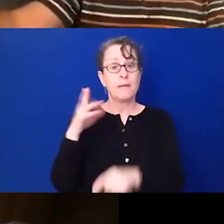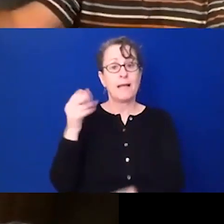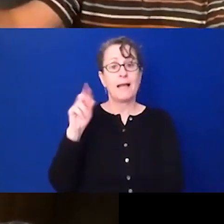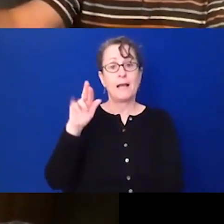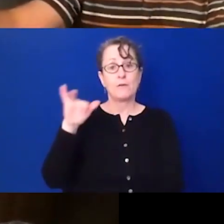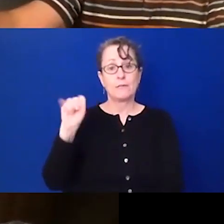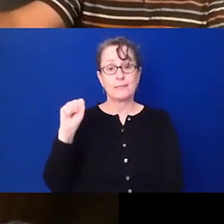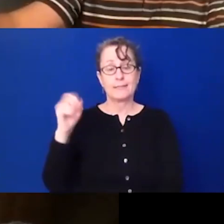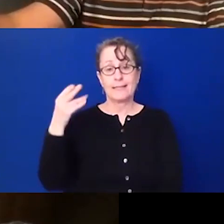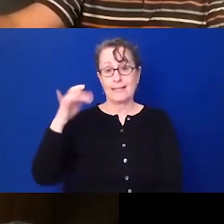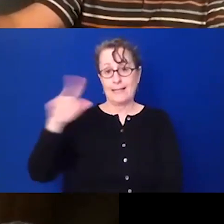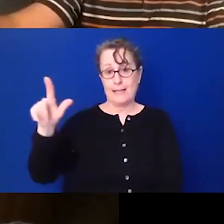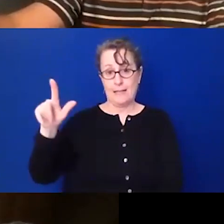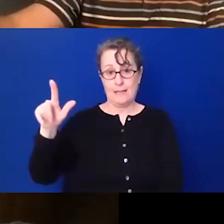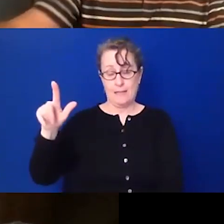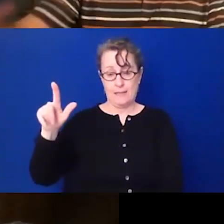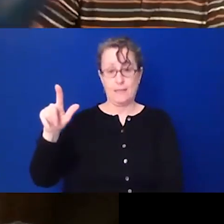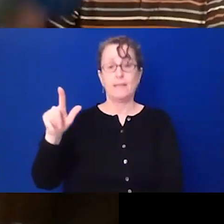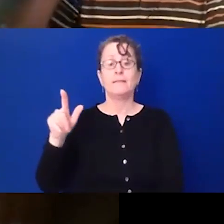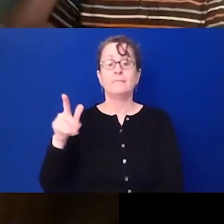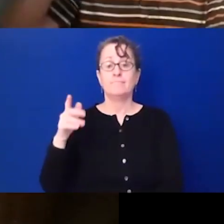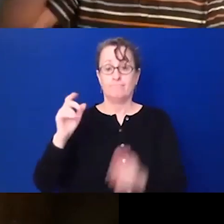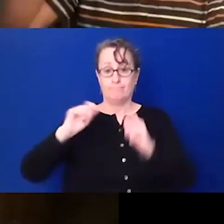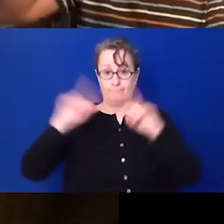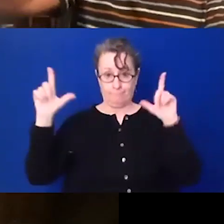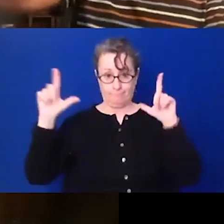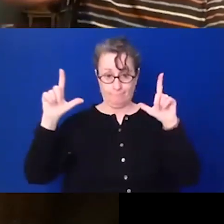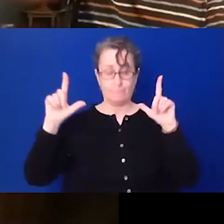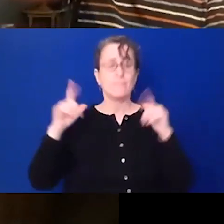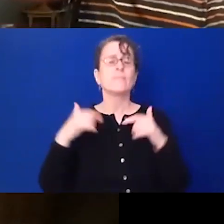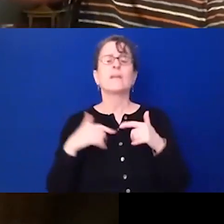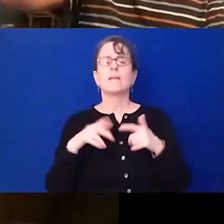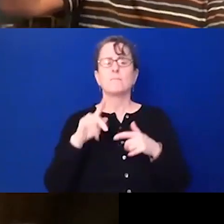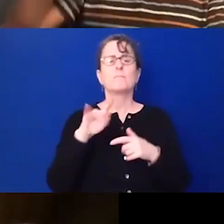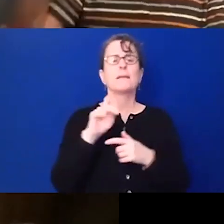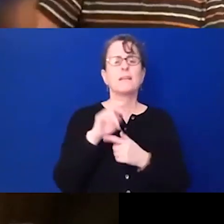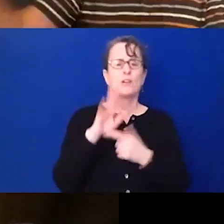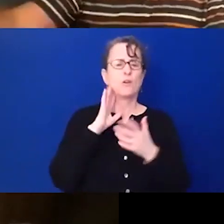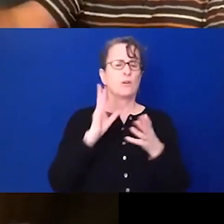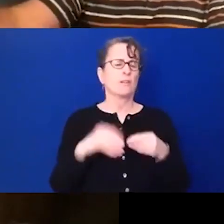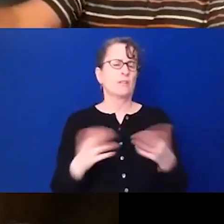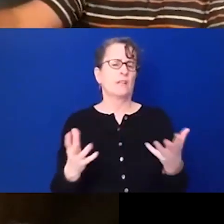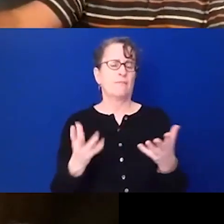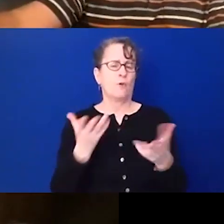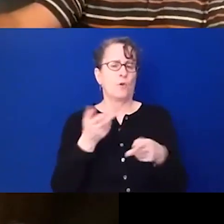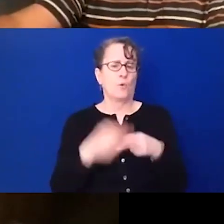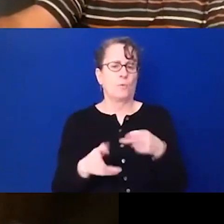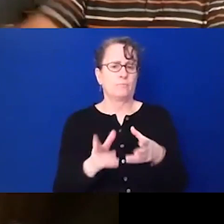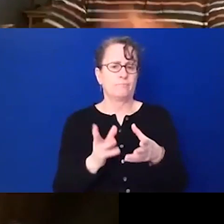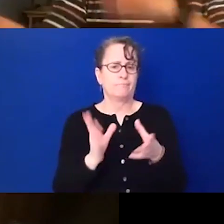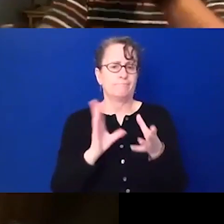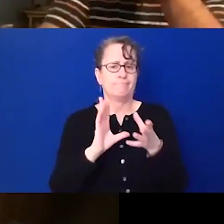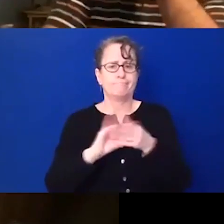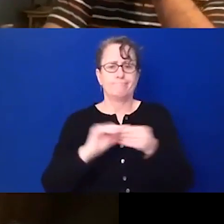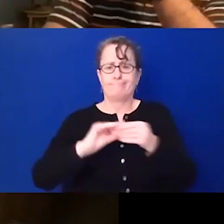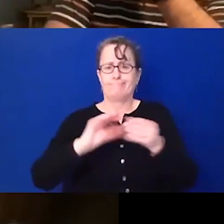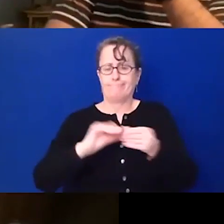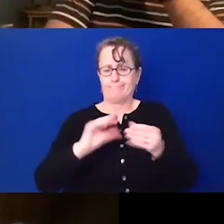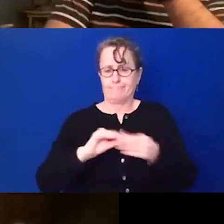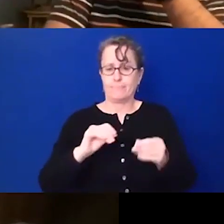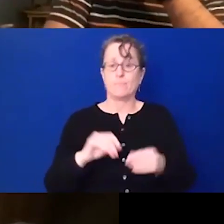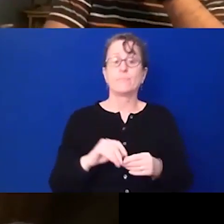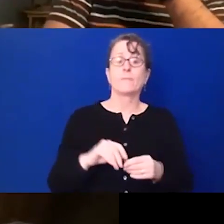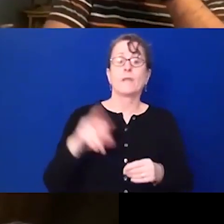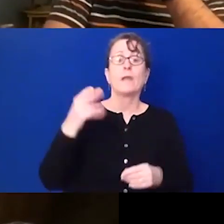speak to this matter in a moment. I'd like to provide a quick summary. We were approached by the Harris